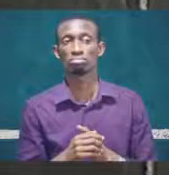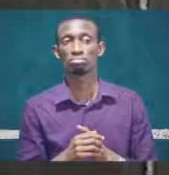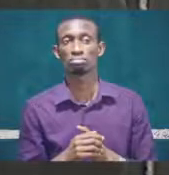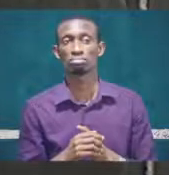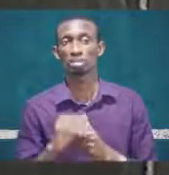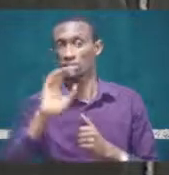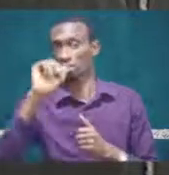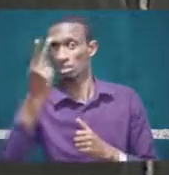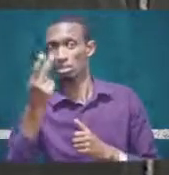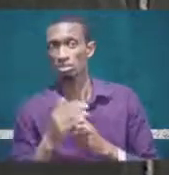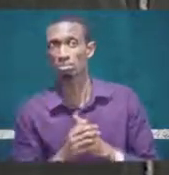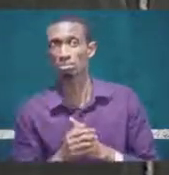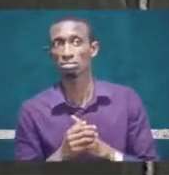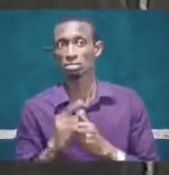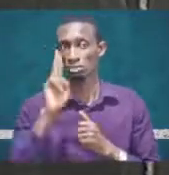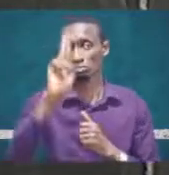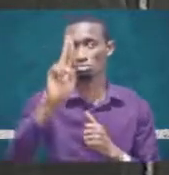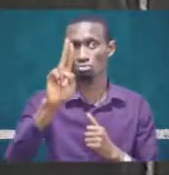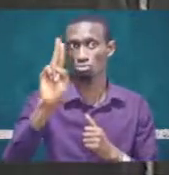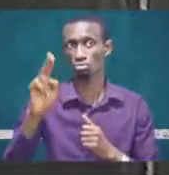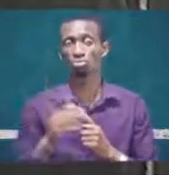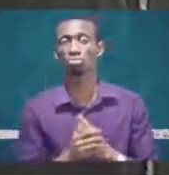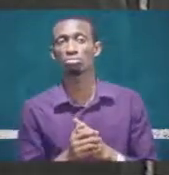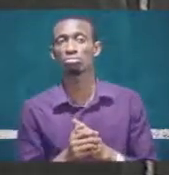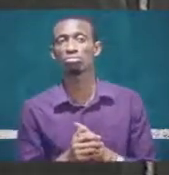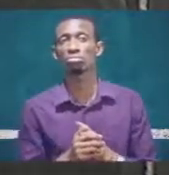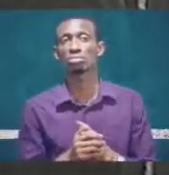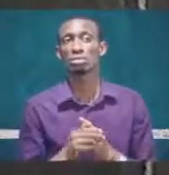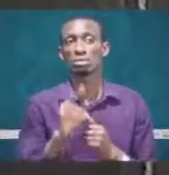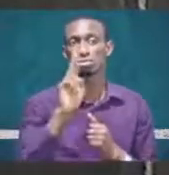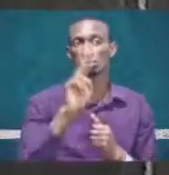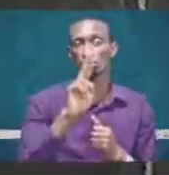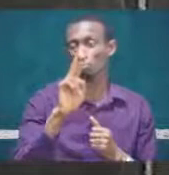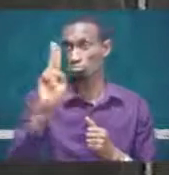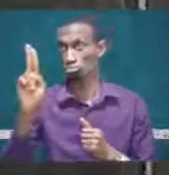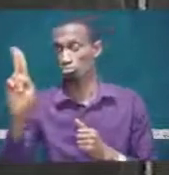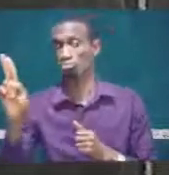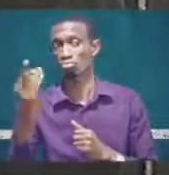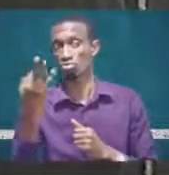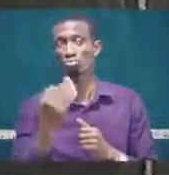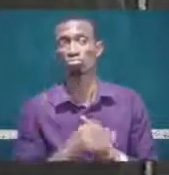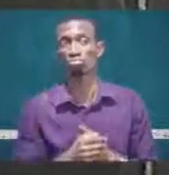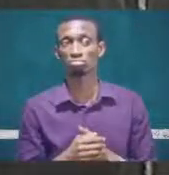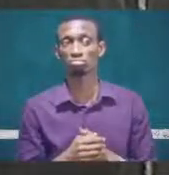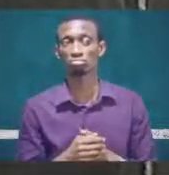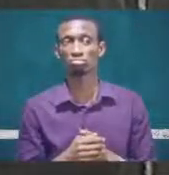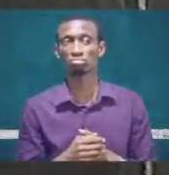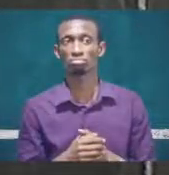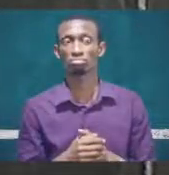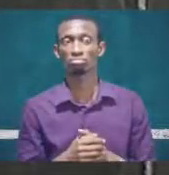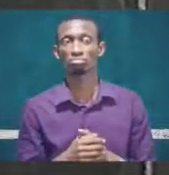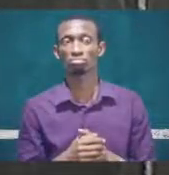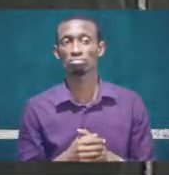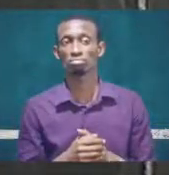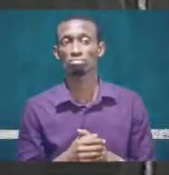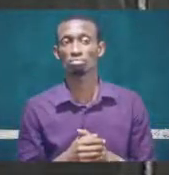Then the second letter, we pick the U, so this is 1, this is 2, and 3. So we have our here. This is our codon. So